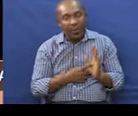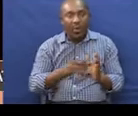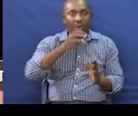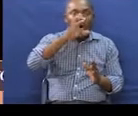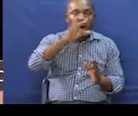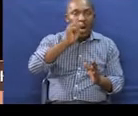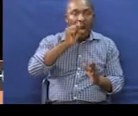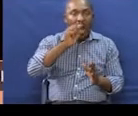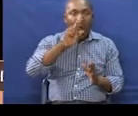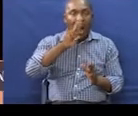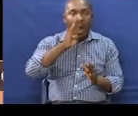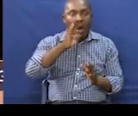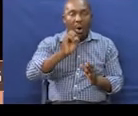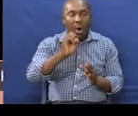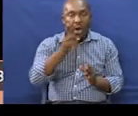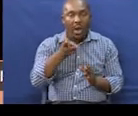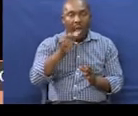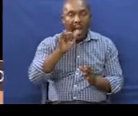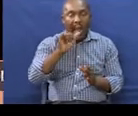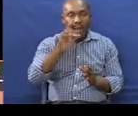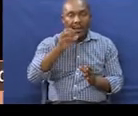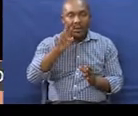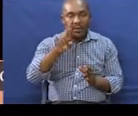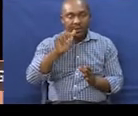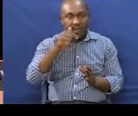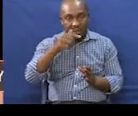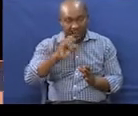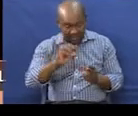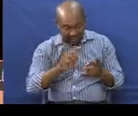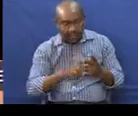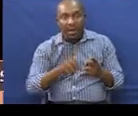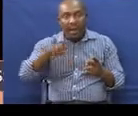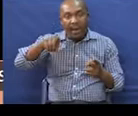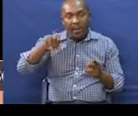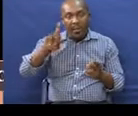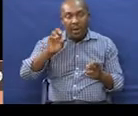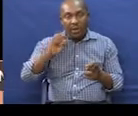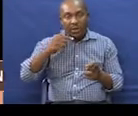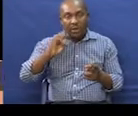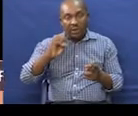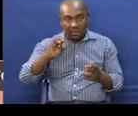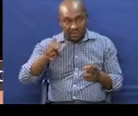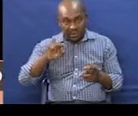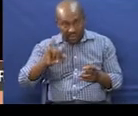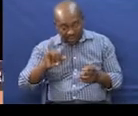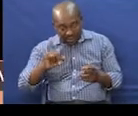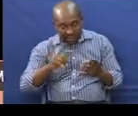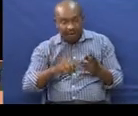have protein, we have refuges, we have vitamins, we have water, and